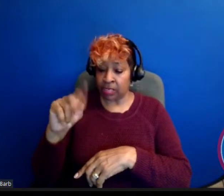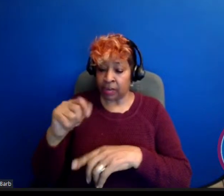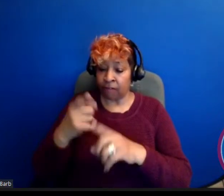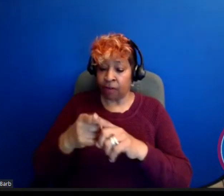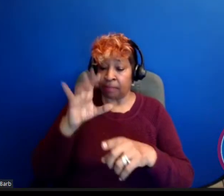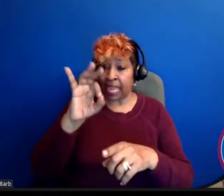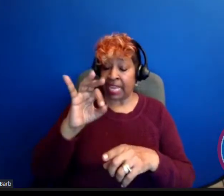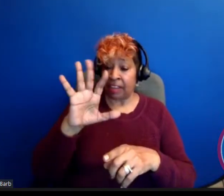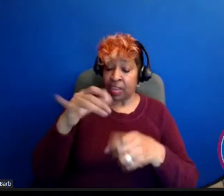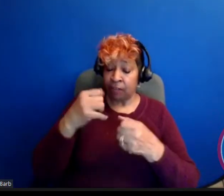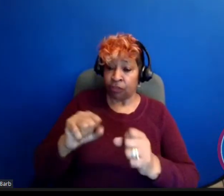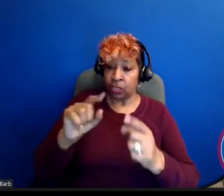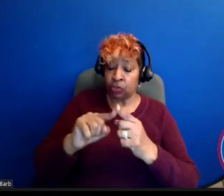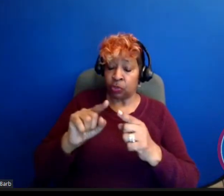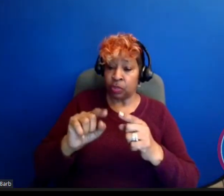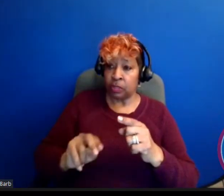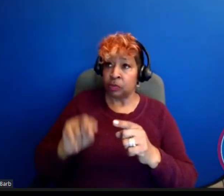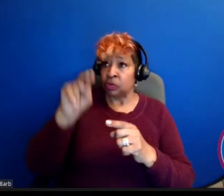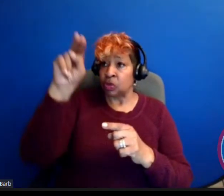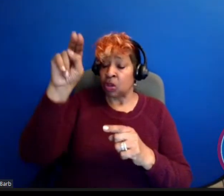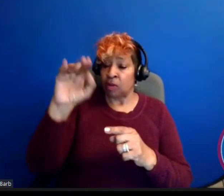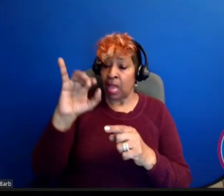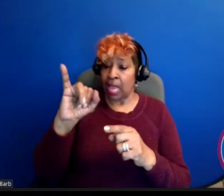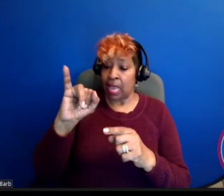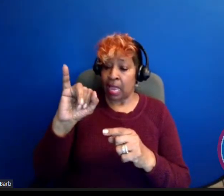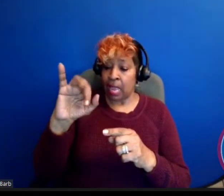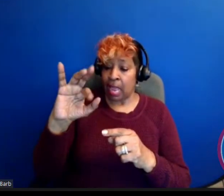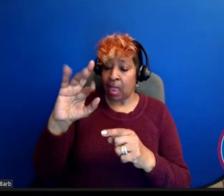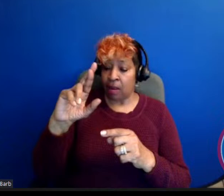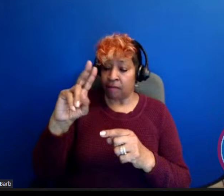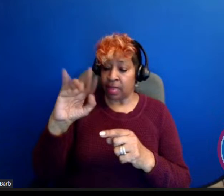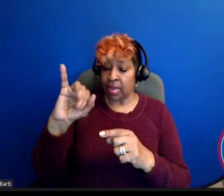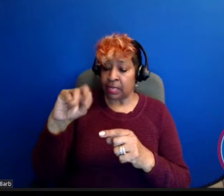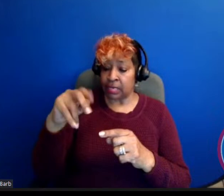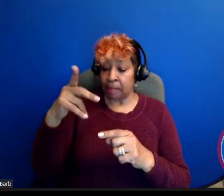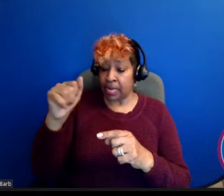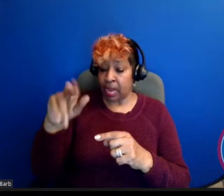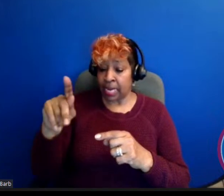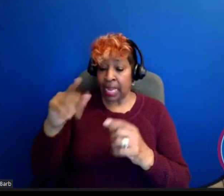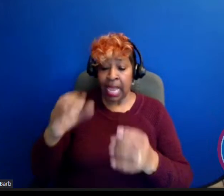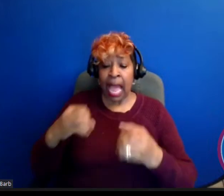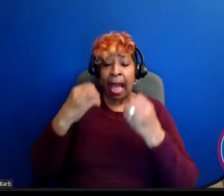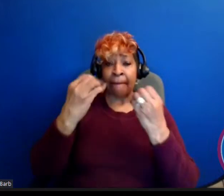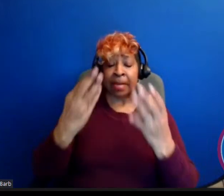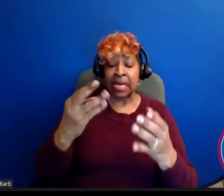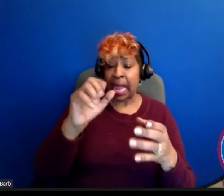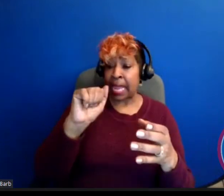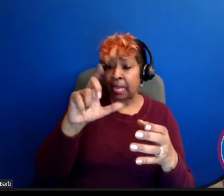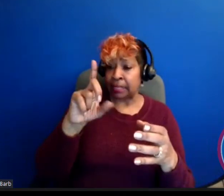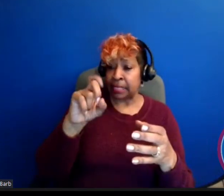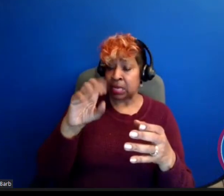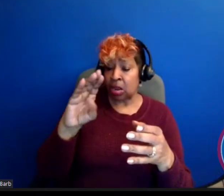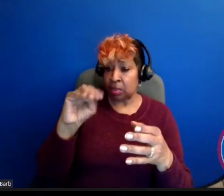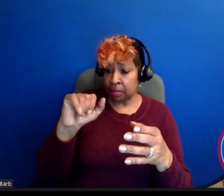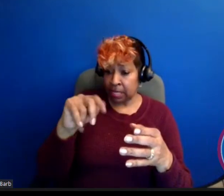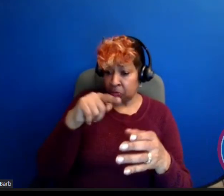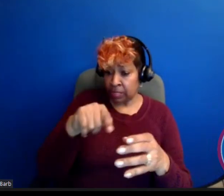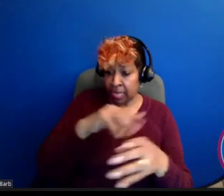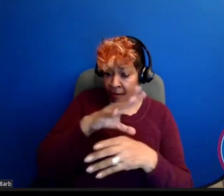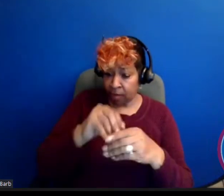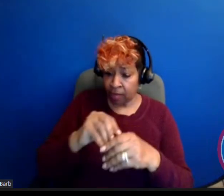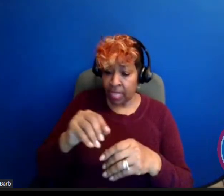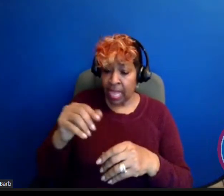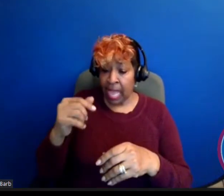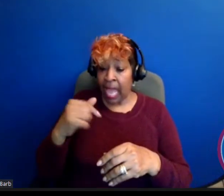on the north side. And so how many aldermen was that? And yet I'm heartened by the fact that our aldermen